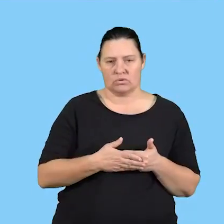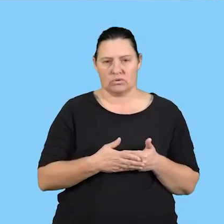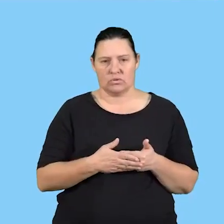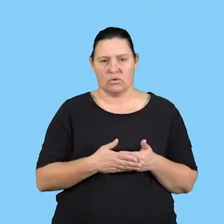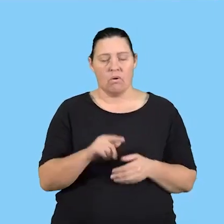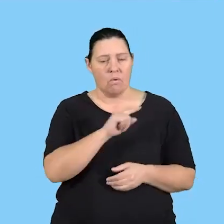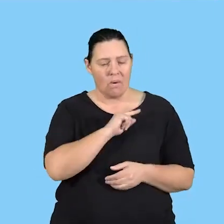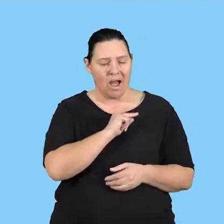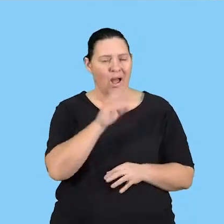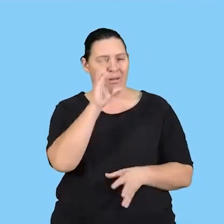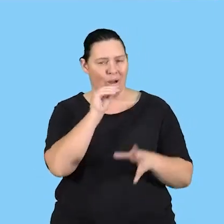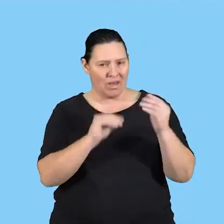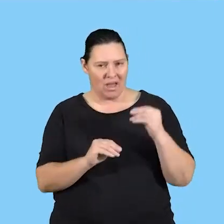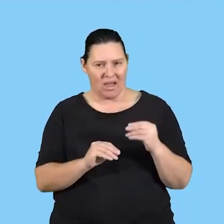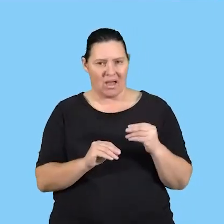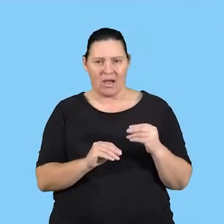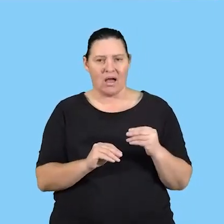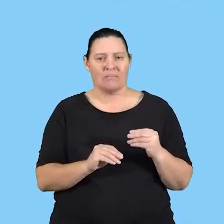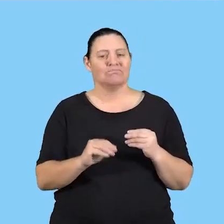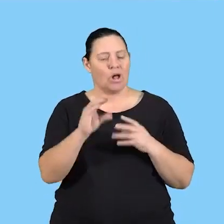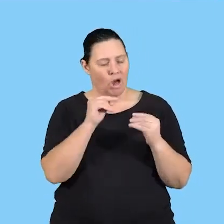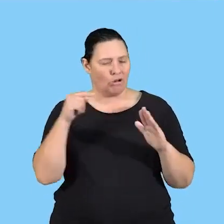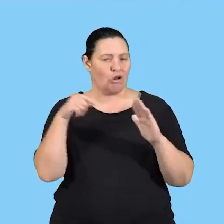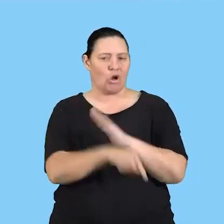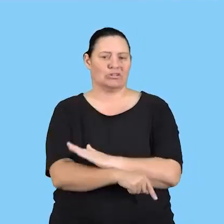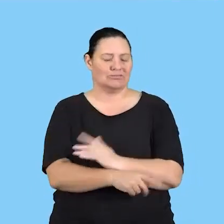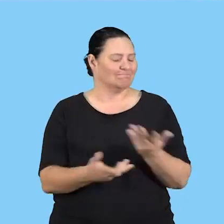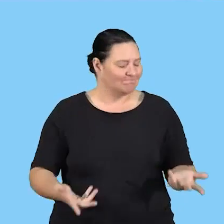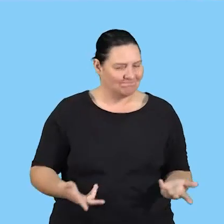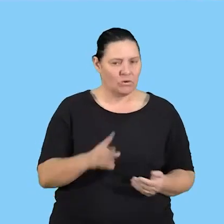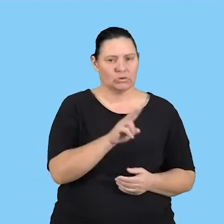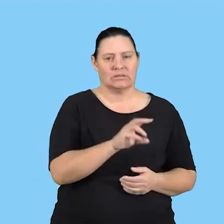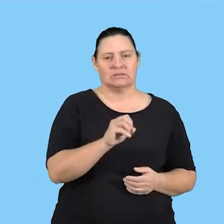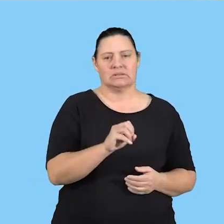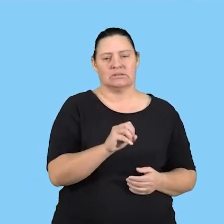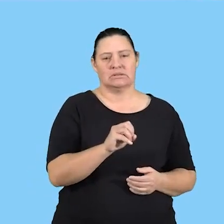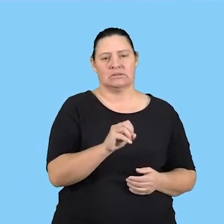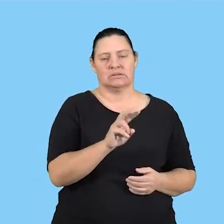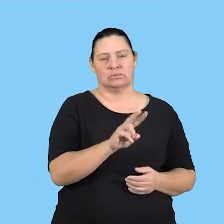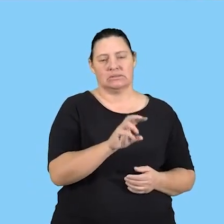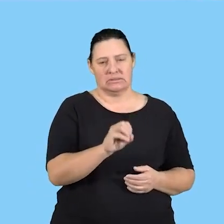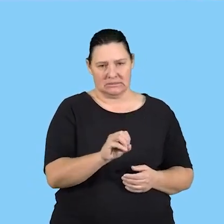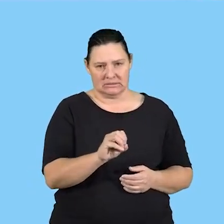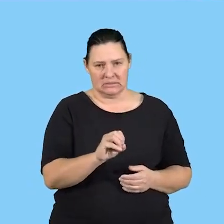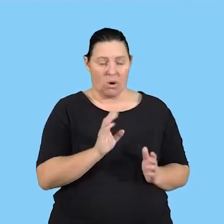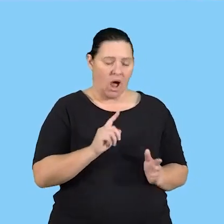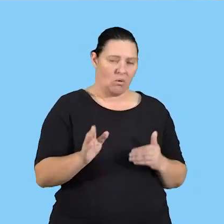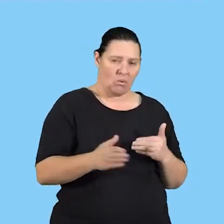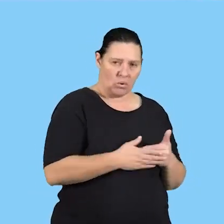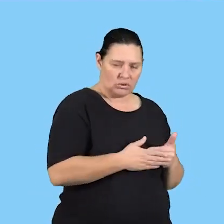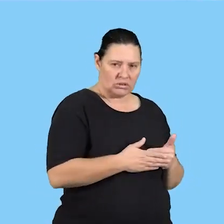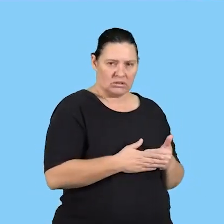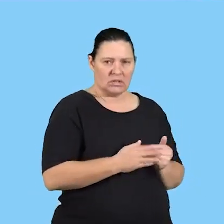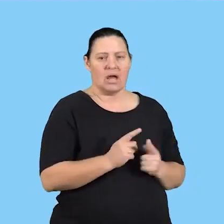that learners have got learning losses from year 2020 when the schools closed, and due to